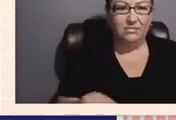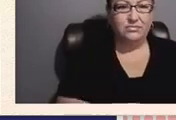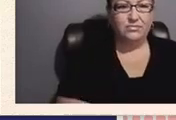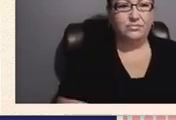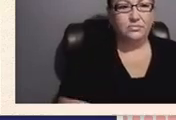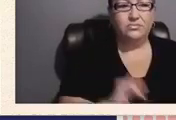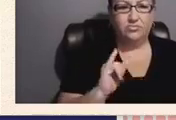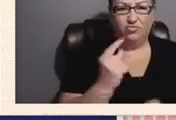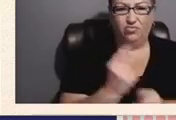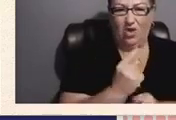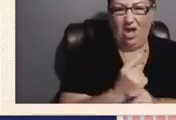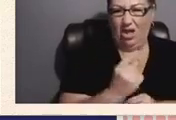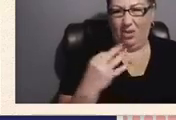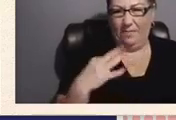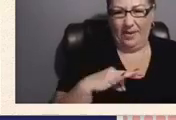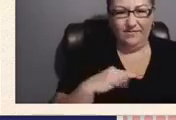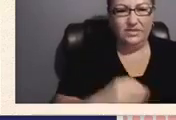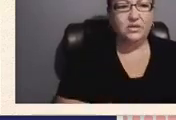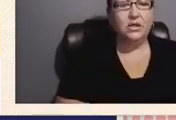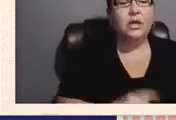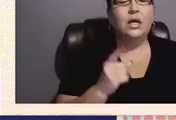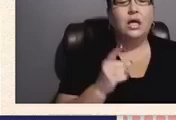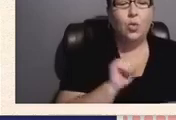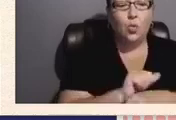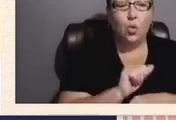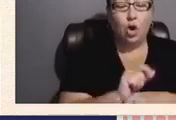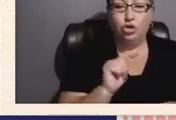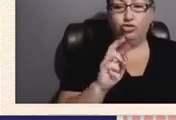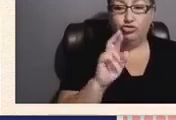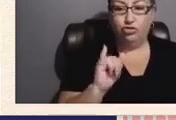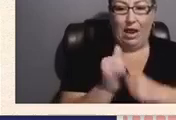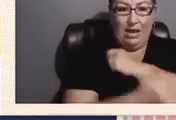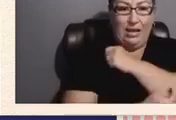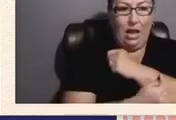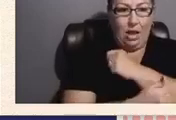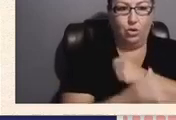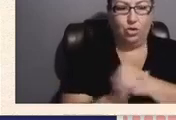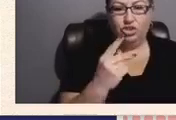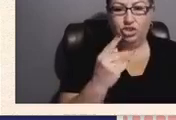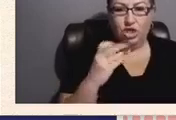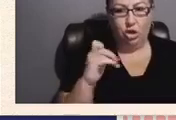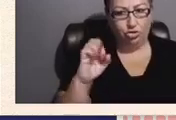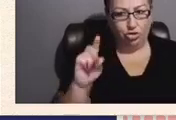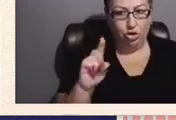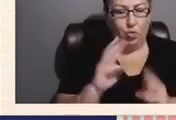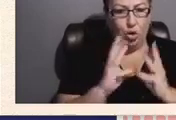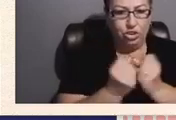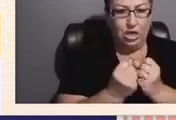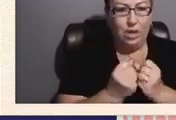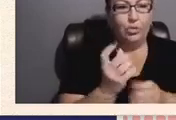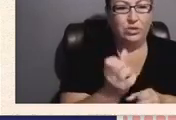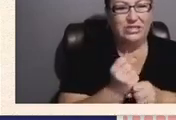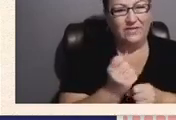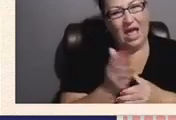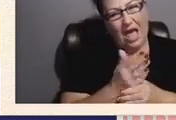benefits. And he's working at the Tri-County Sheltered Workshop and is receiving an average of